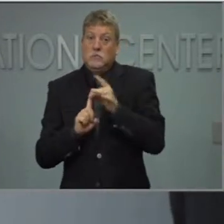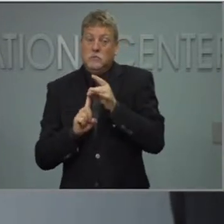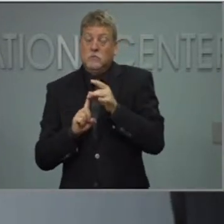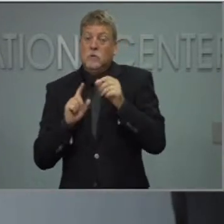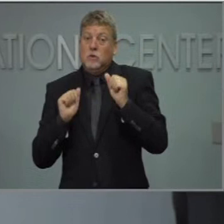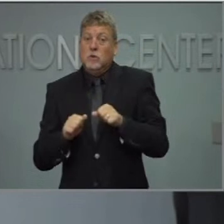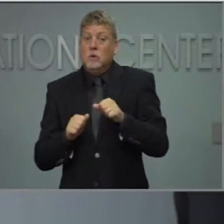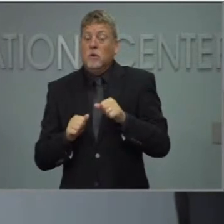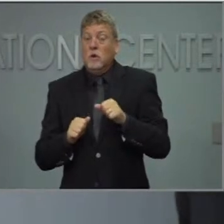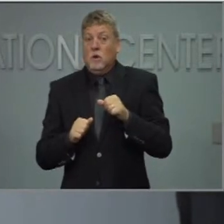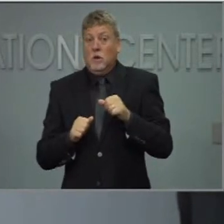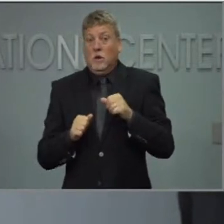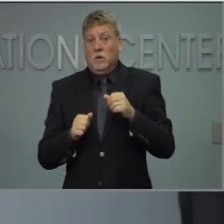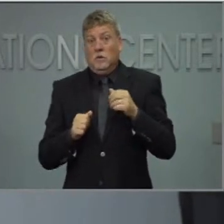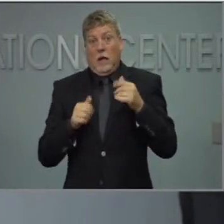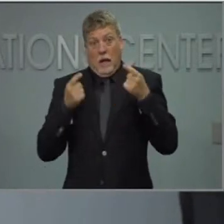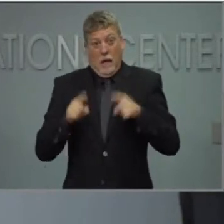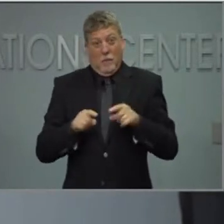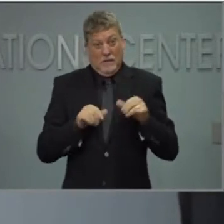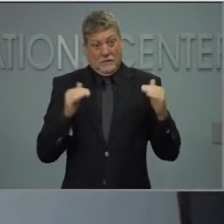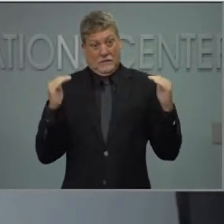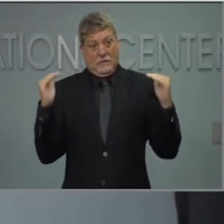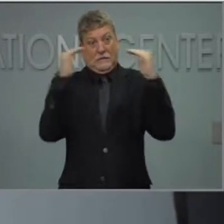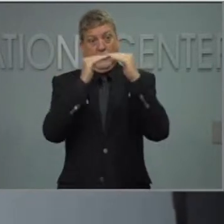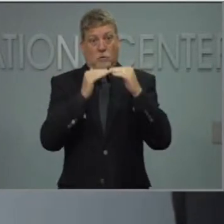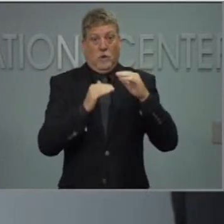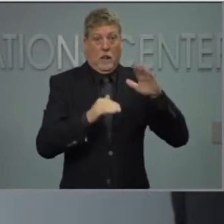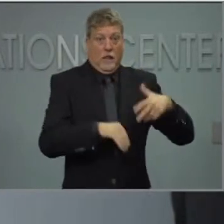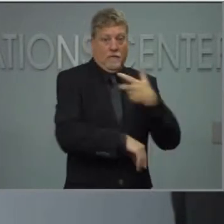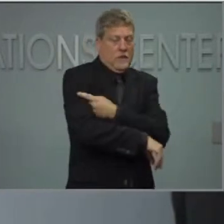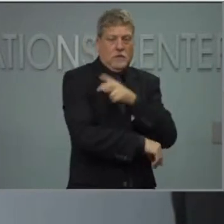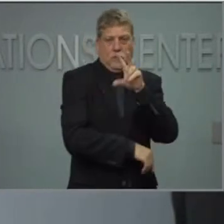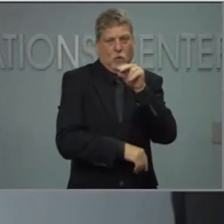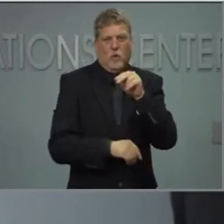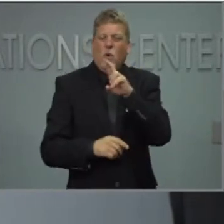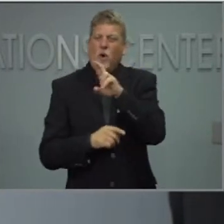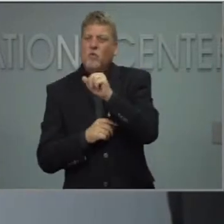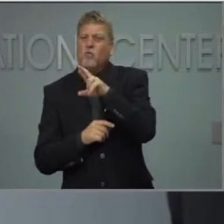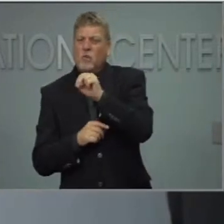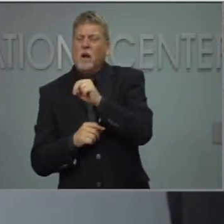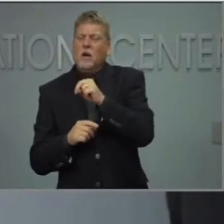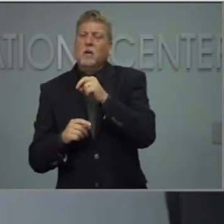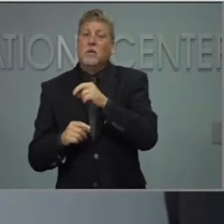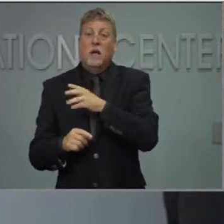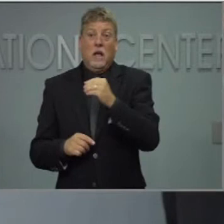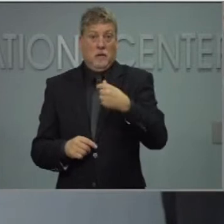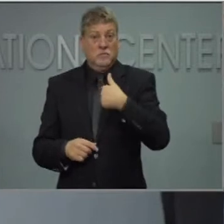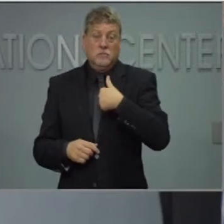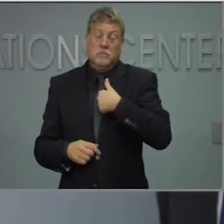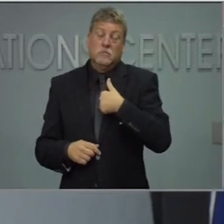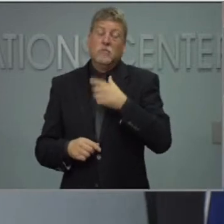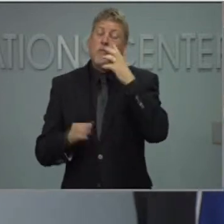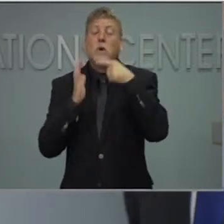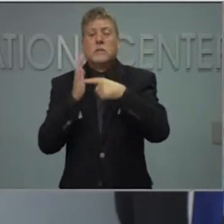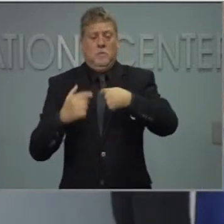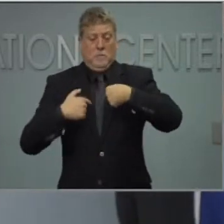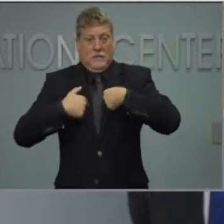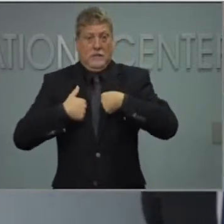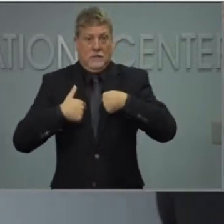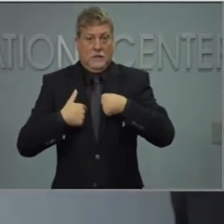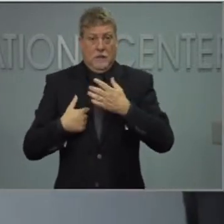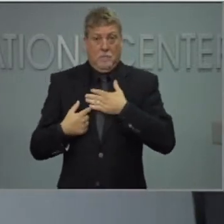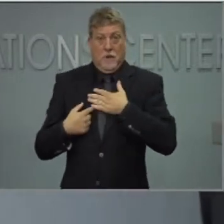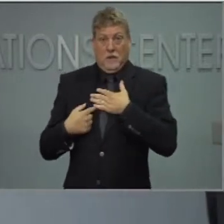more rare, but is possible. And particularly for those of us, and I'll speak for myself, who have 2 children under the age of 12 who